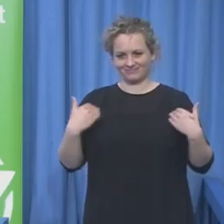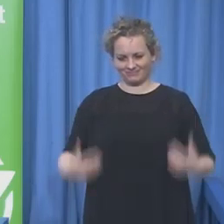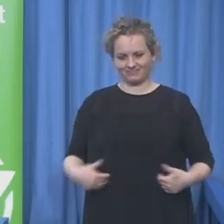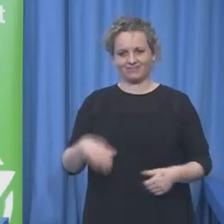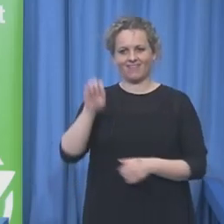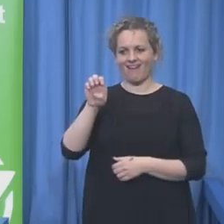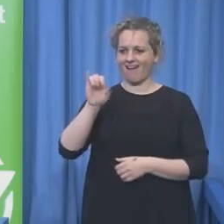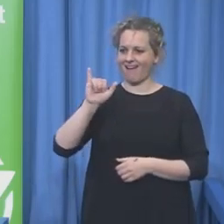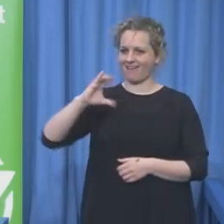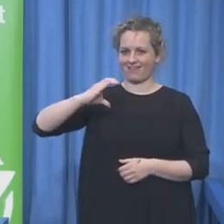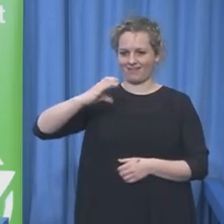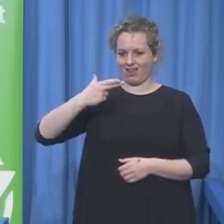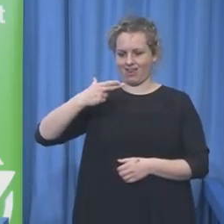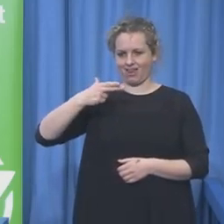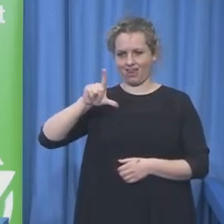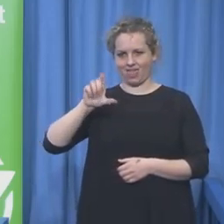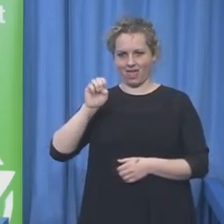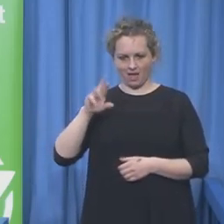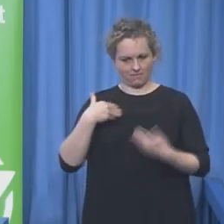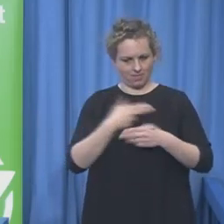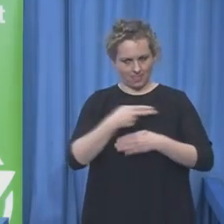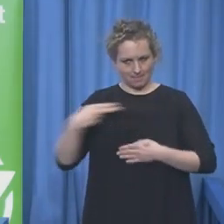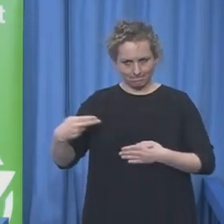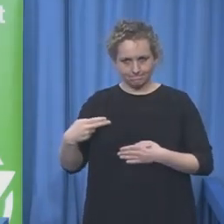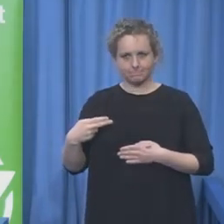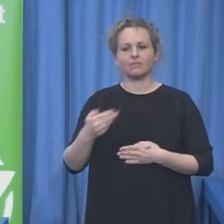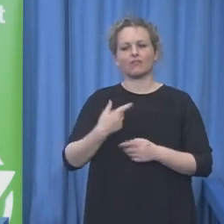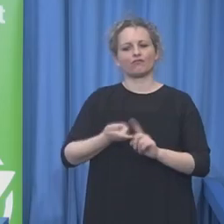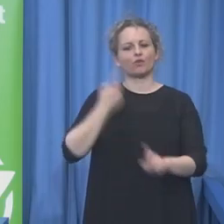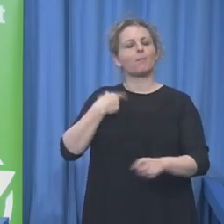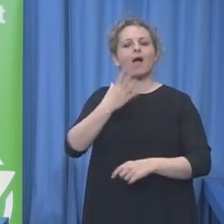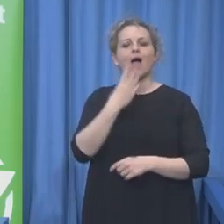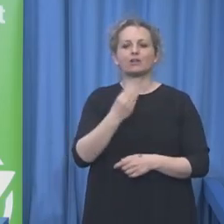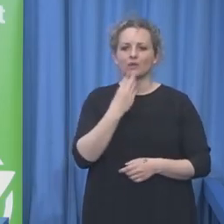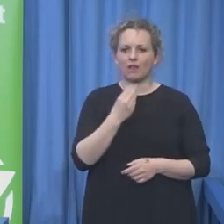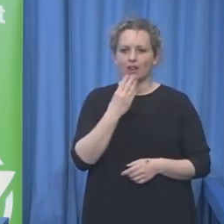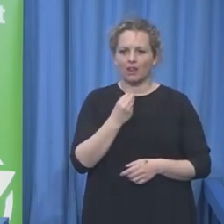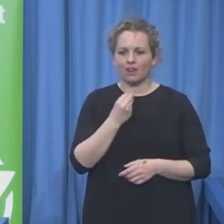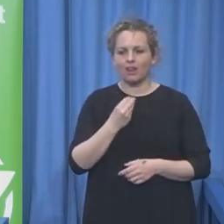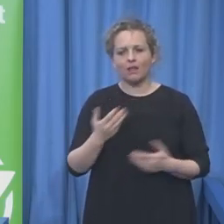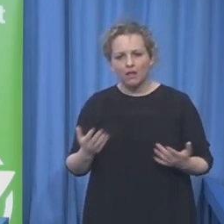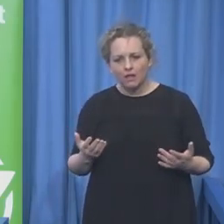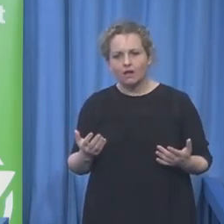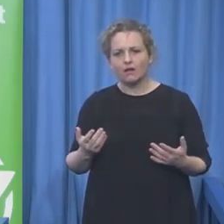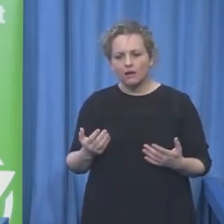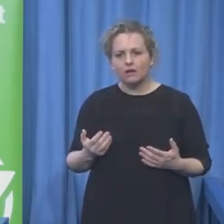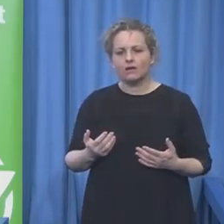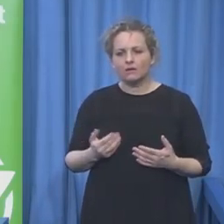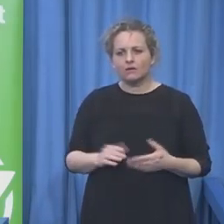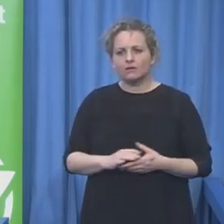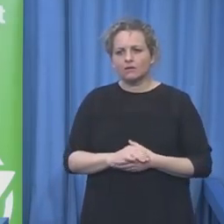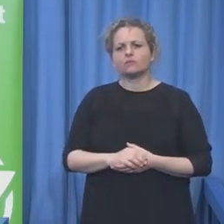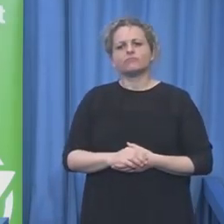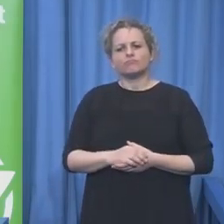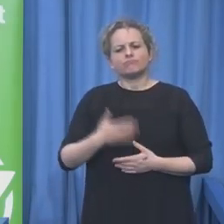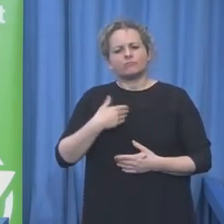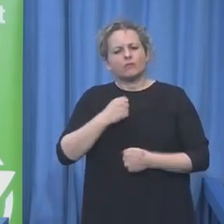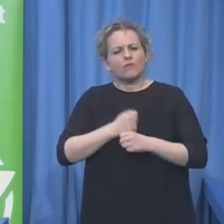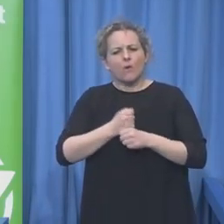persons with psychosocial disabilities, and we are very curious to learn how you deal with that, how you